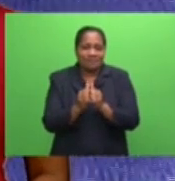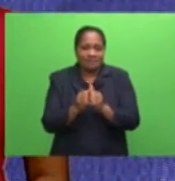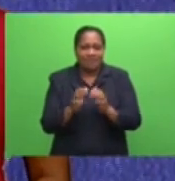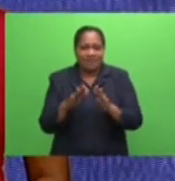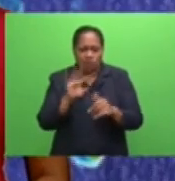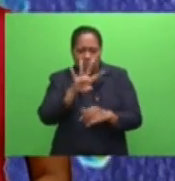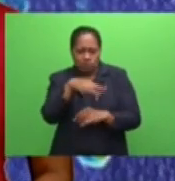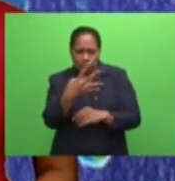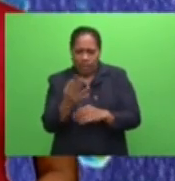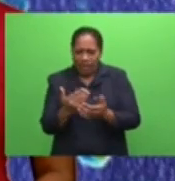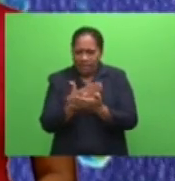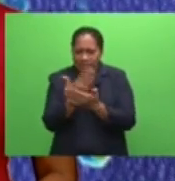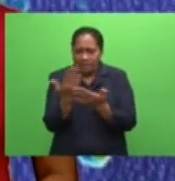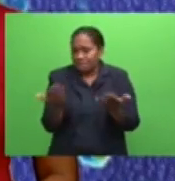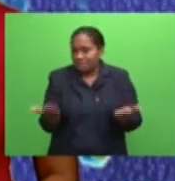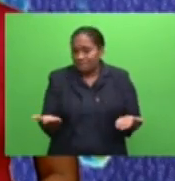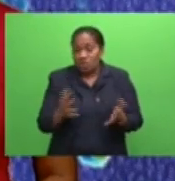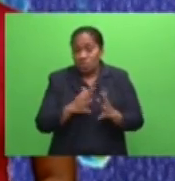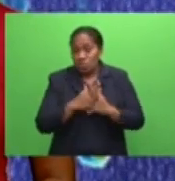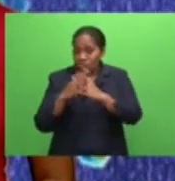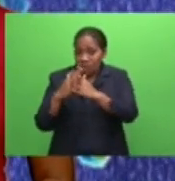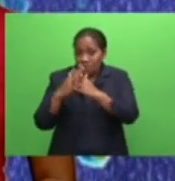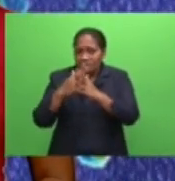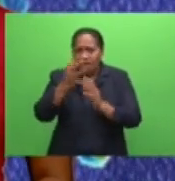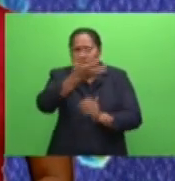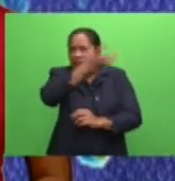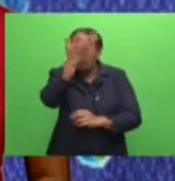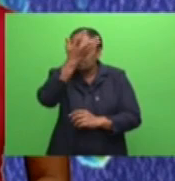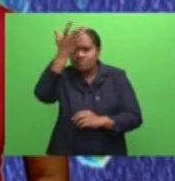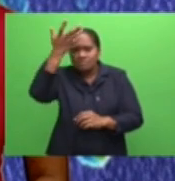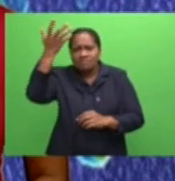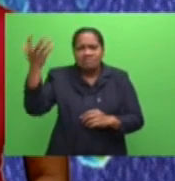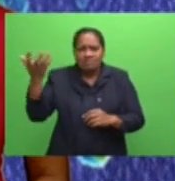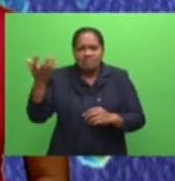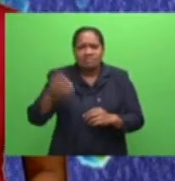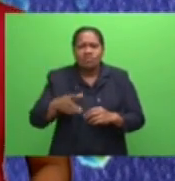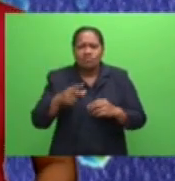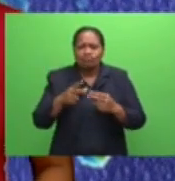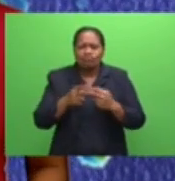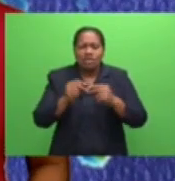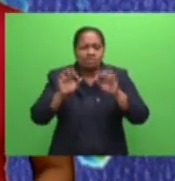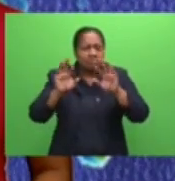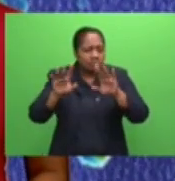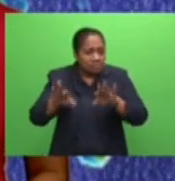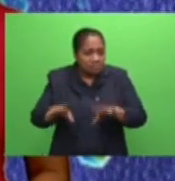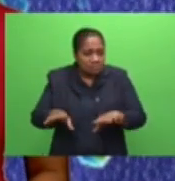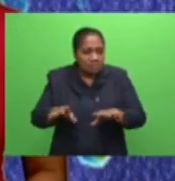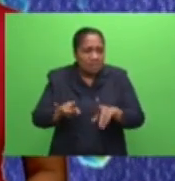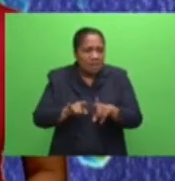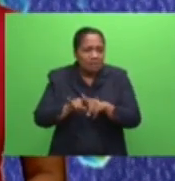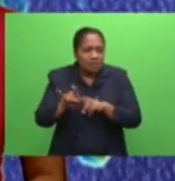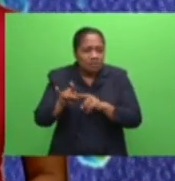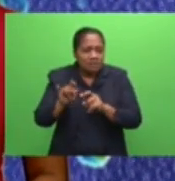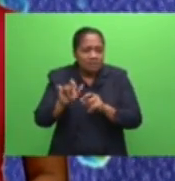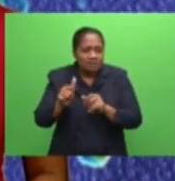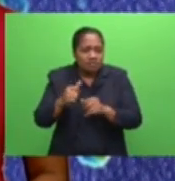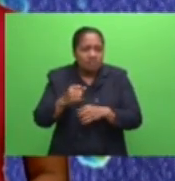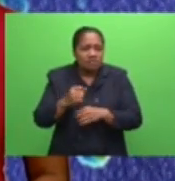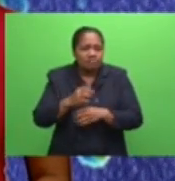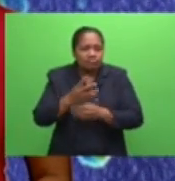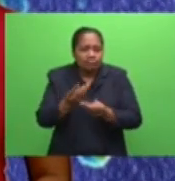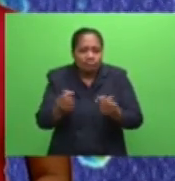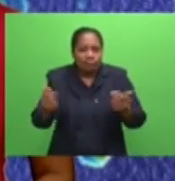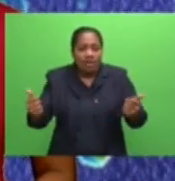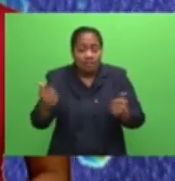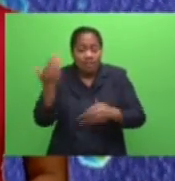day's health. In the west, a cloudy start with some outbreaks of rain, but mostly dry spots. The night will remain